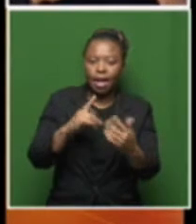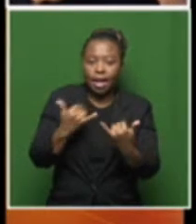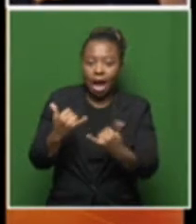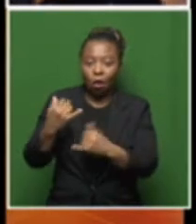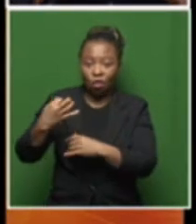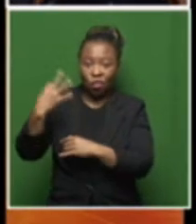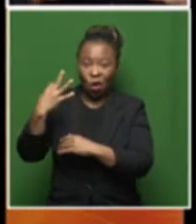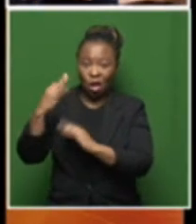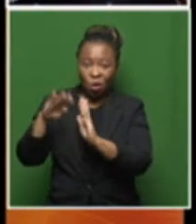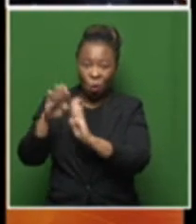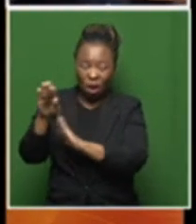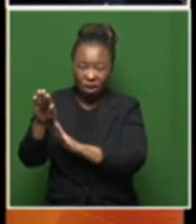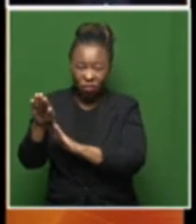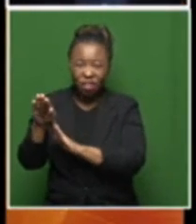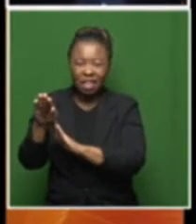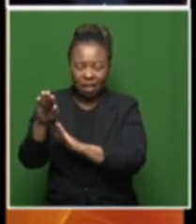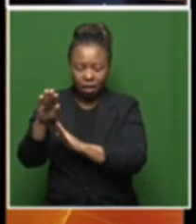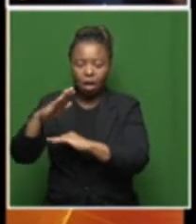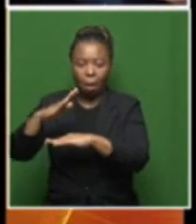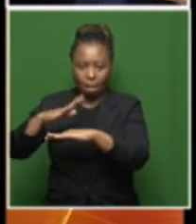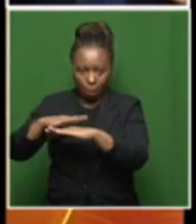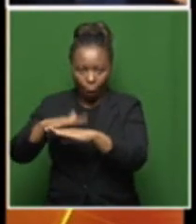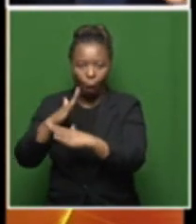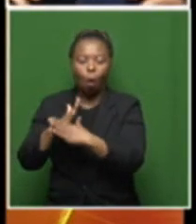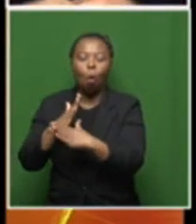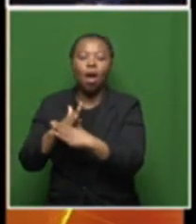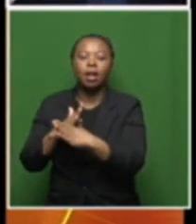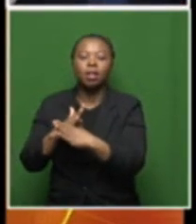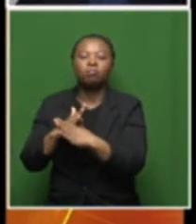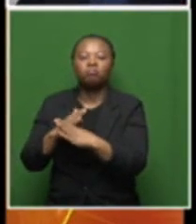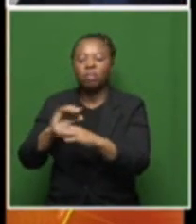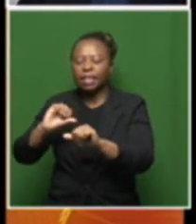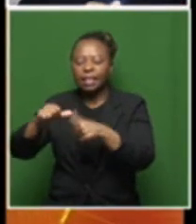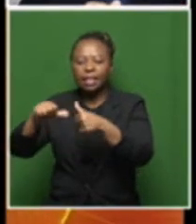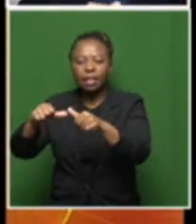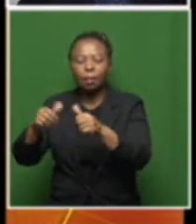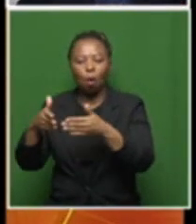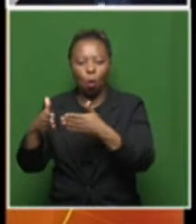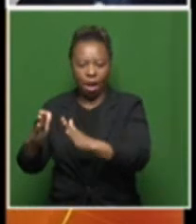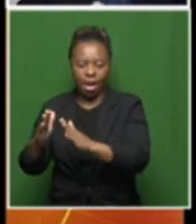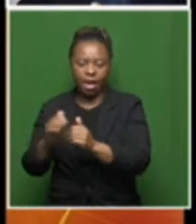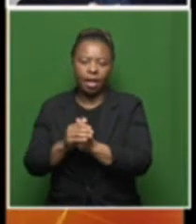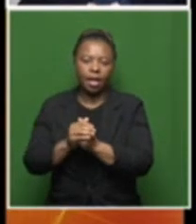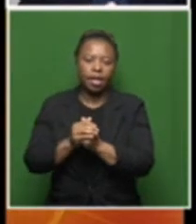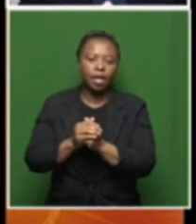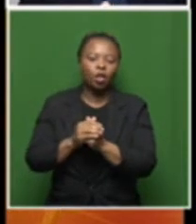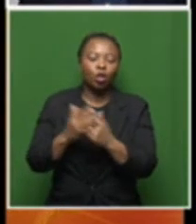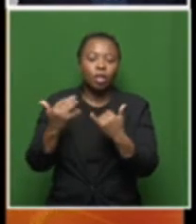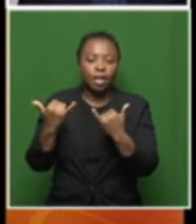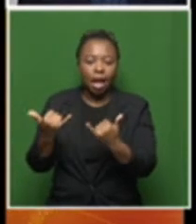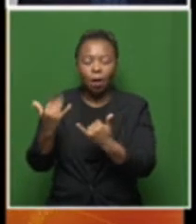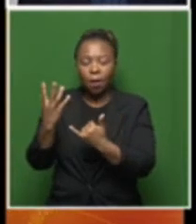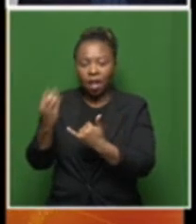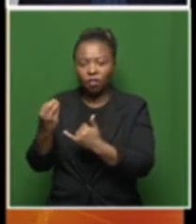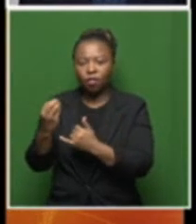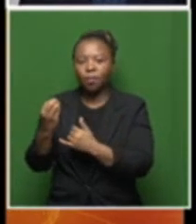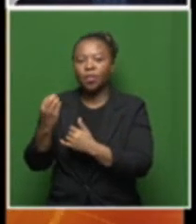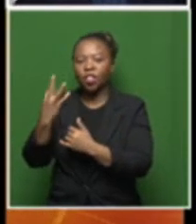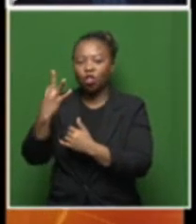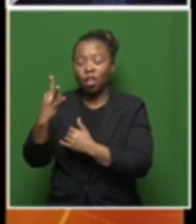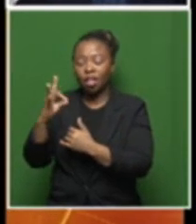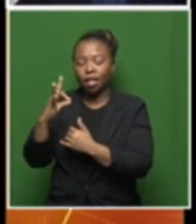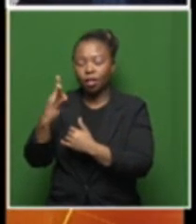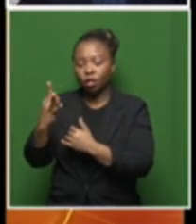third wave, we've brought that capacity back online in a systematic stepwise way. So Brackengate has got 335 bed